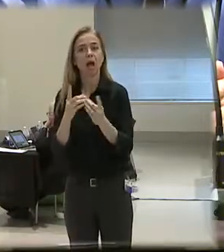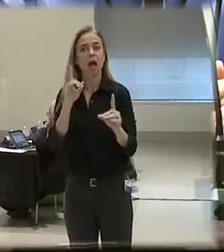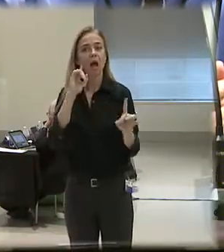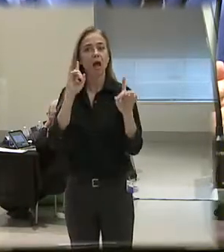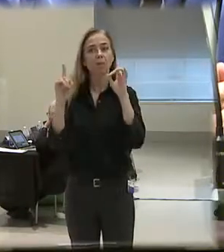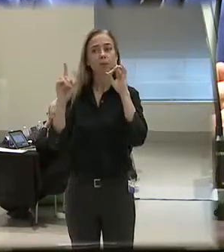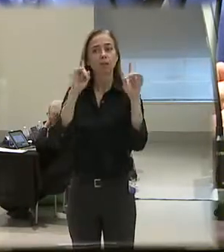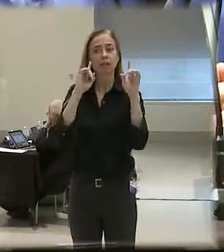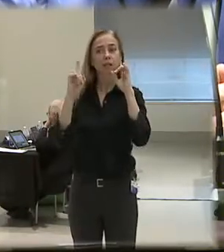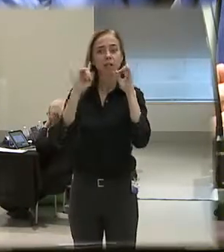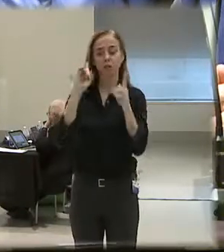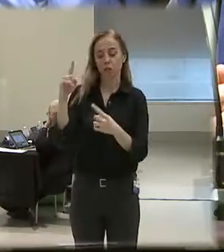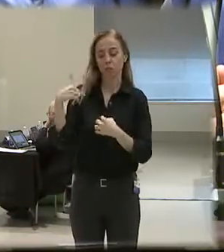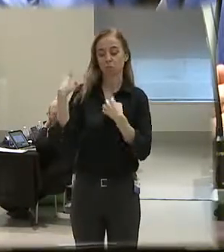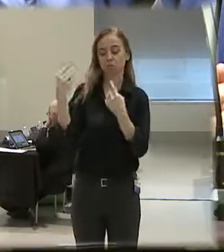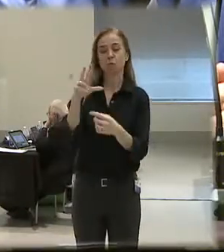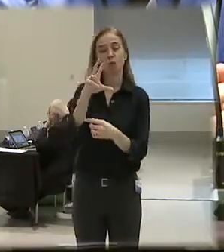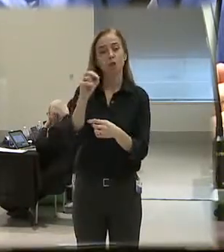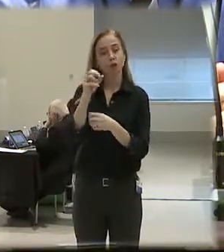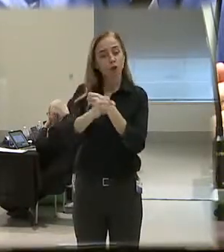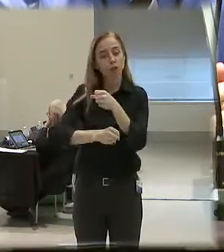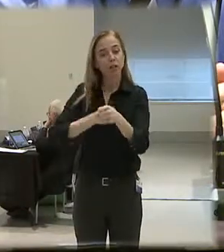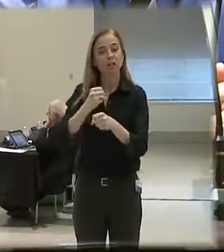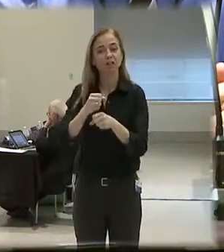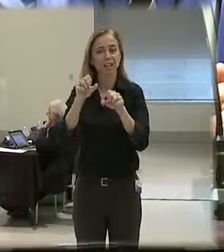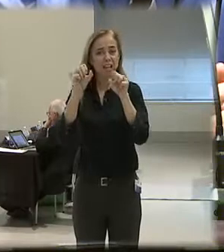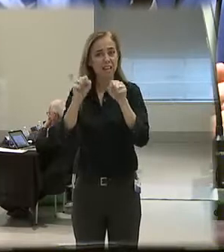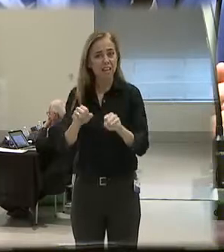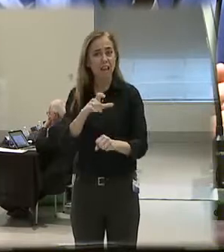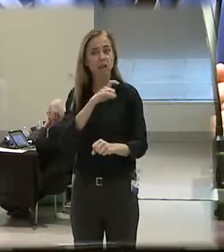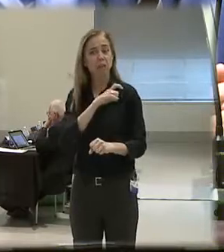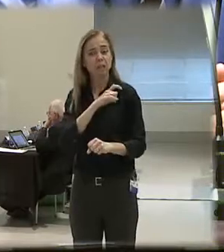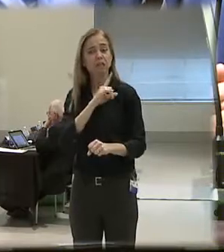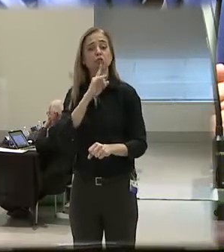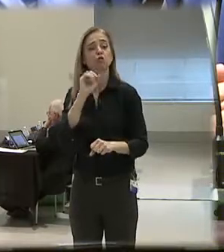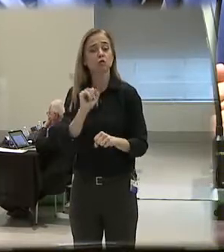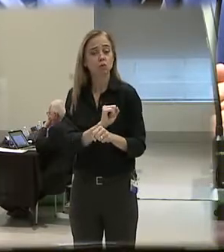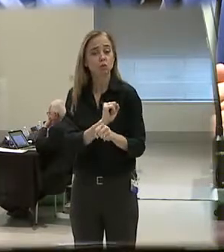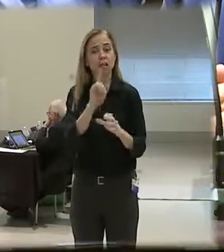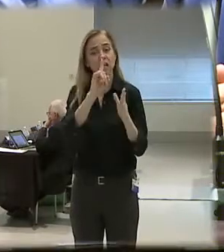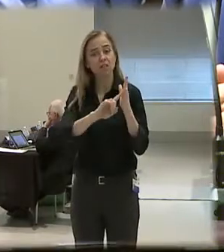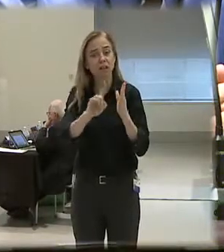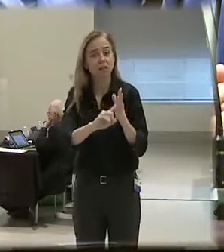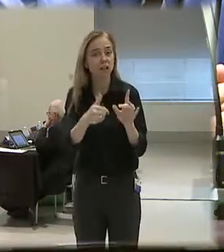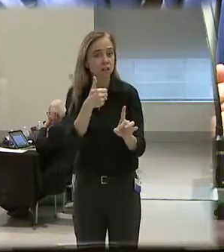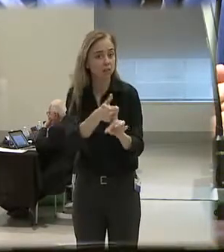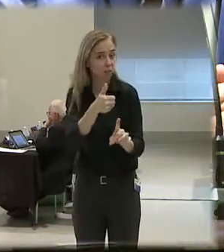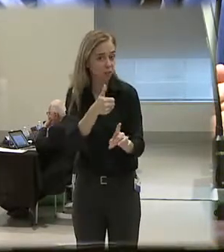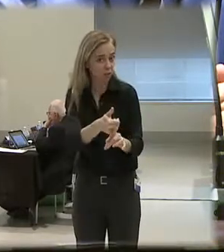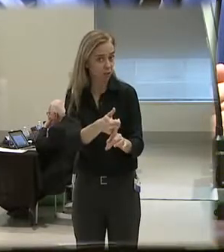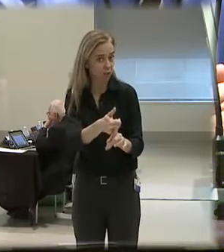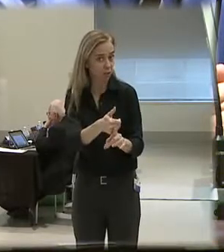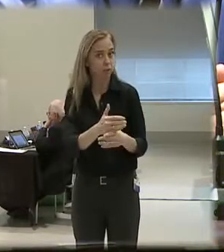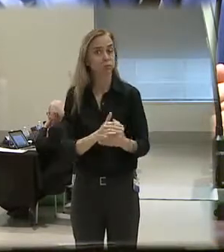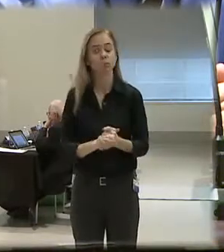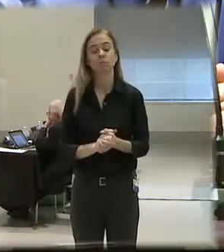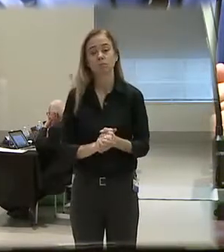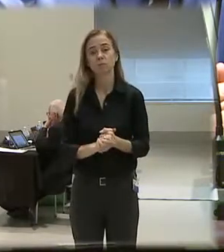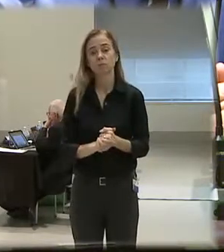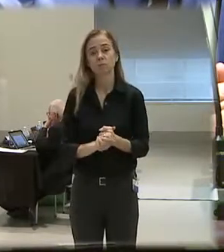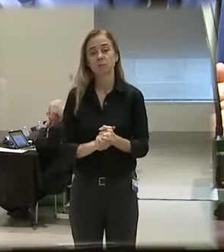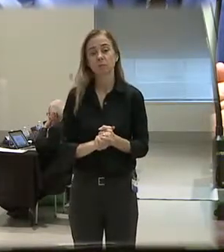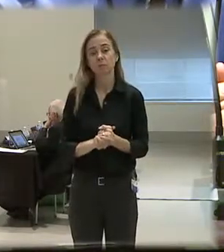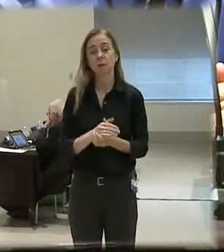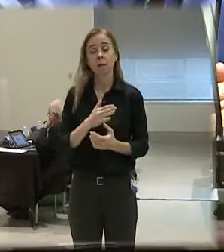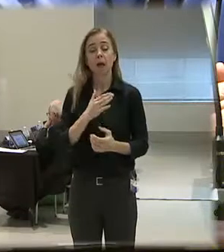30 years of my career? Can police investigate themselves? That's the crux of a lot of this. And I like to